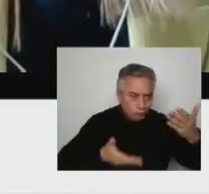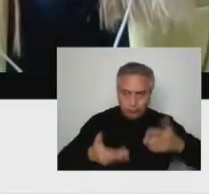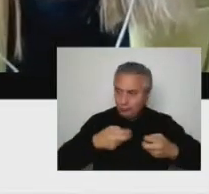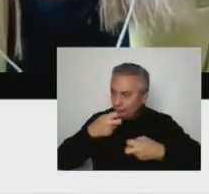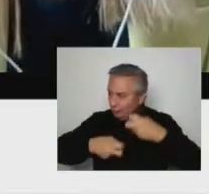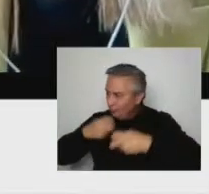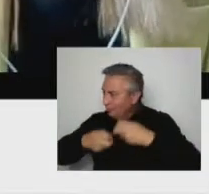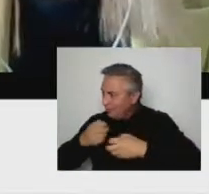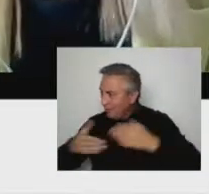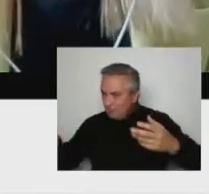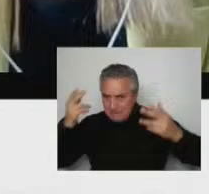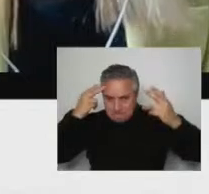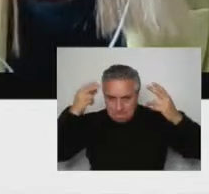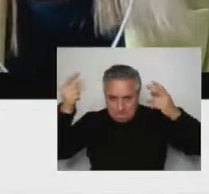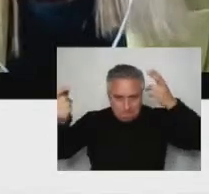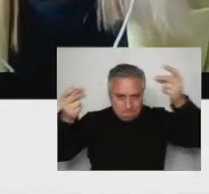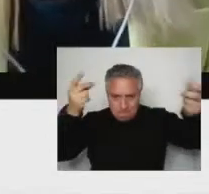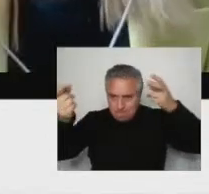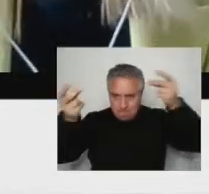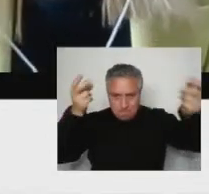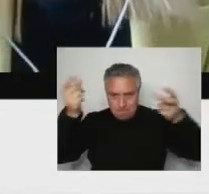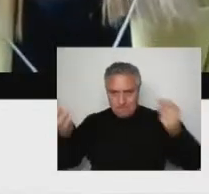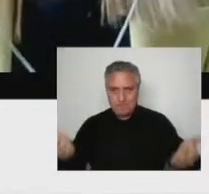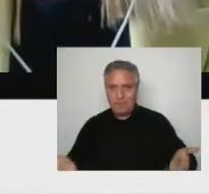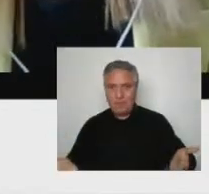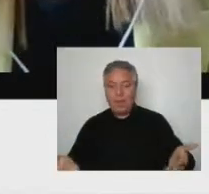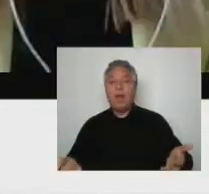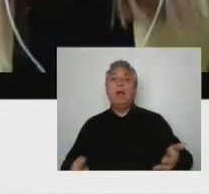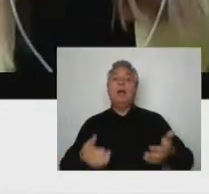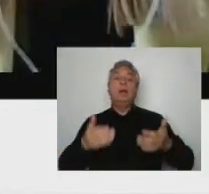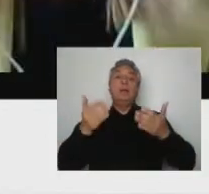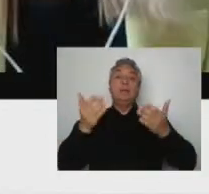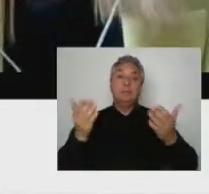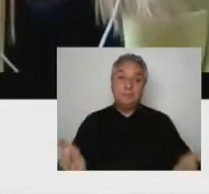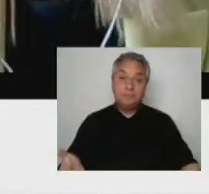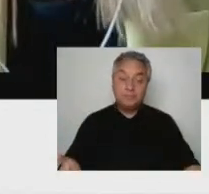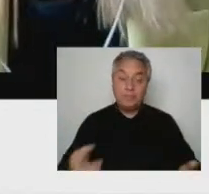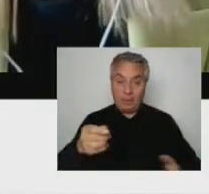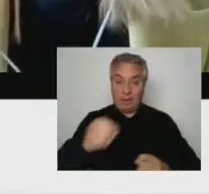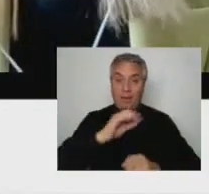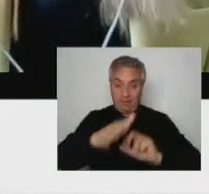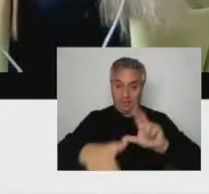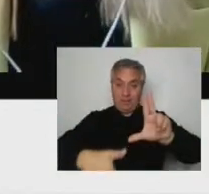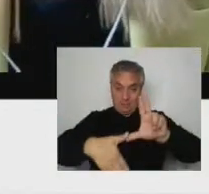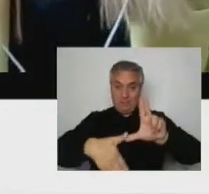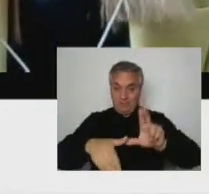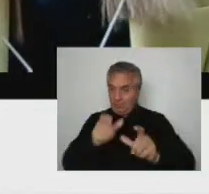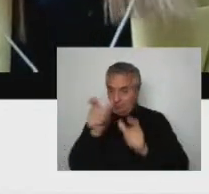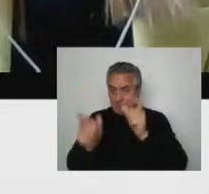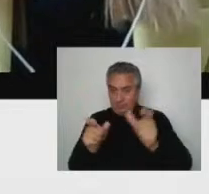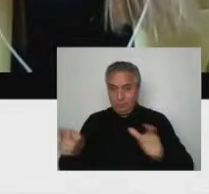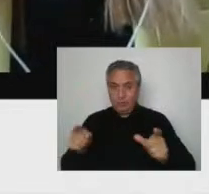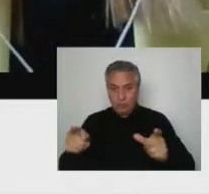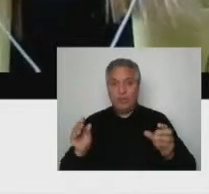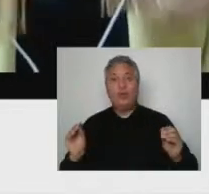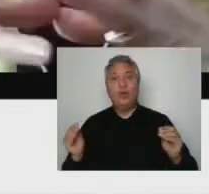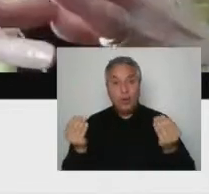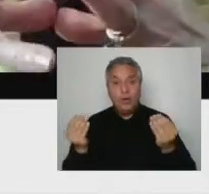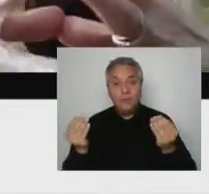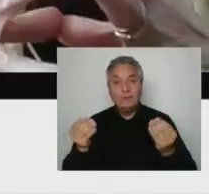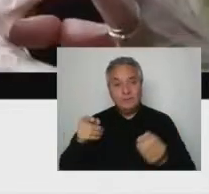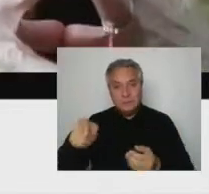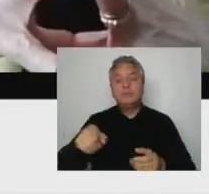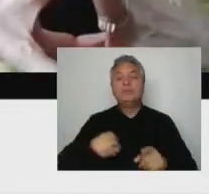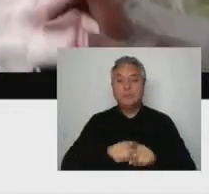problems with creativity. In Latin America, the young population, the population in working